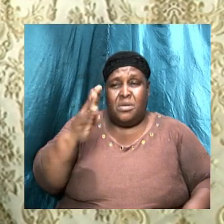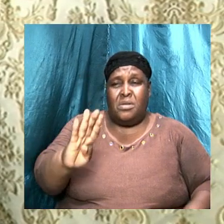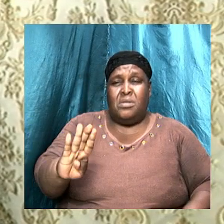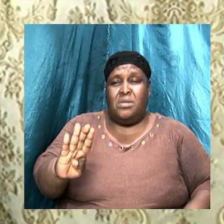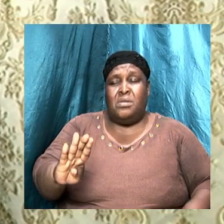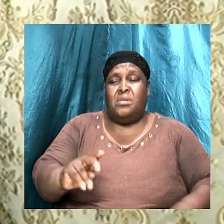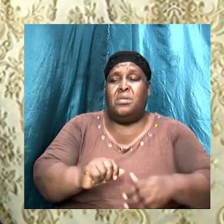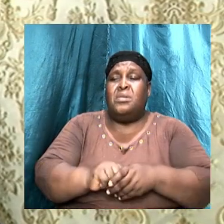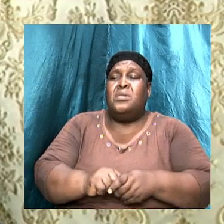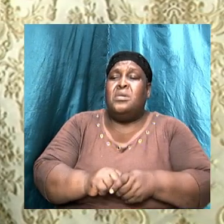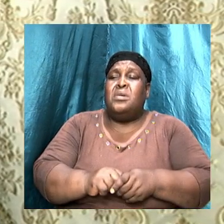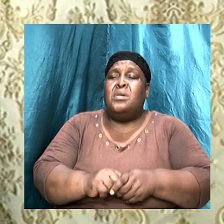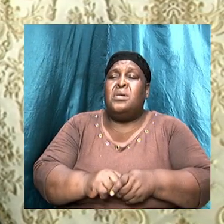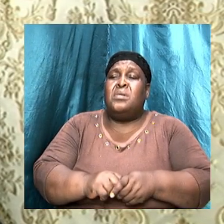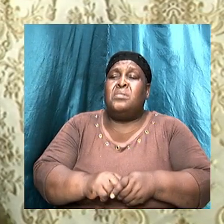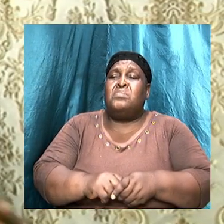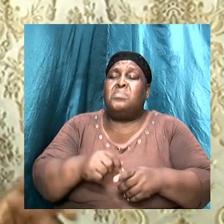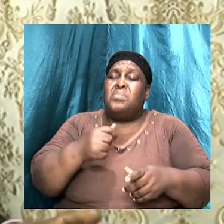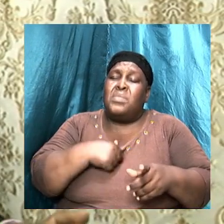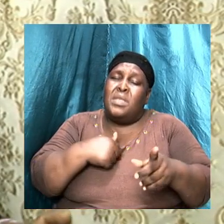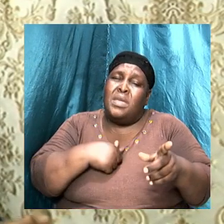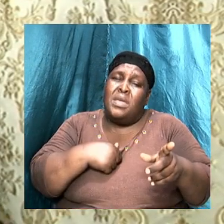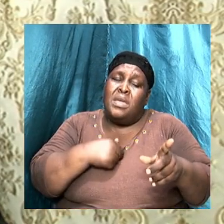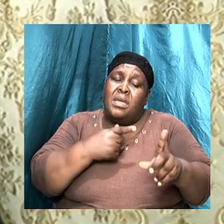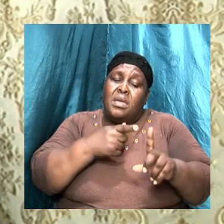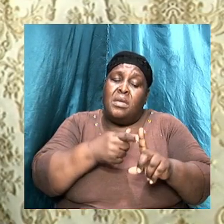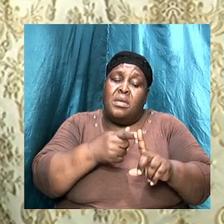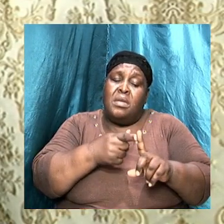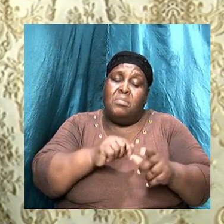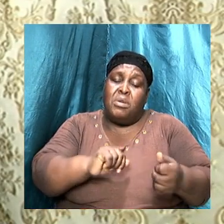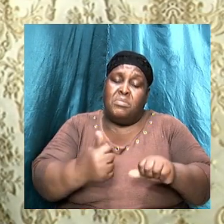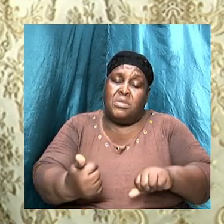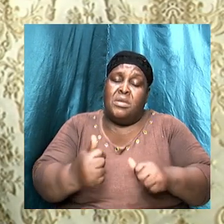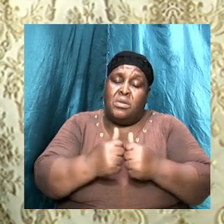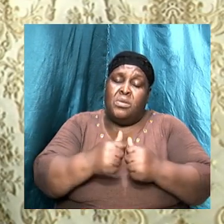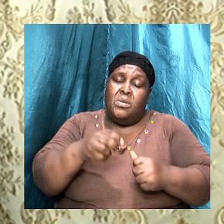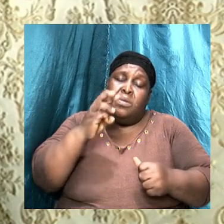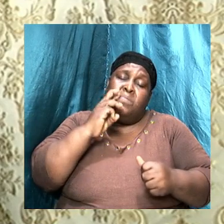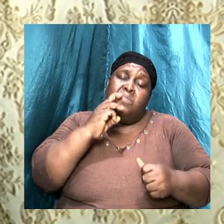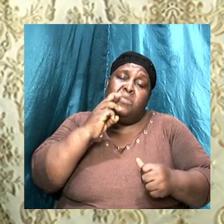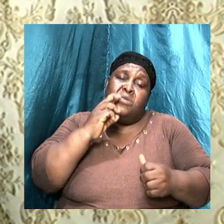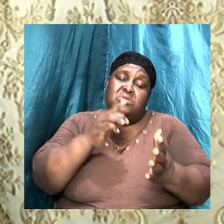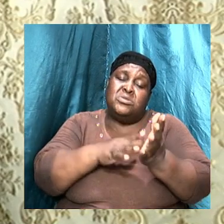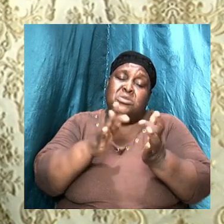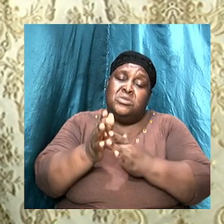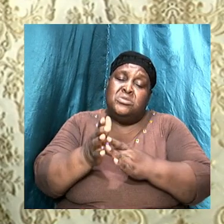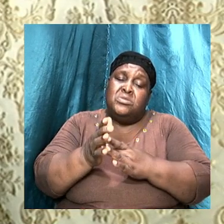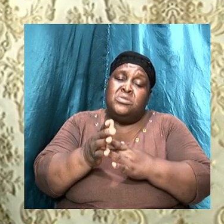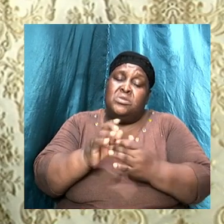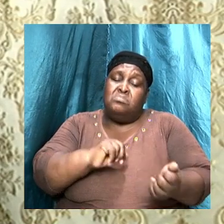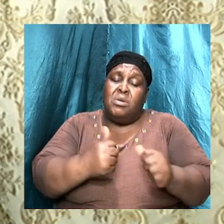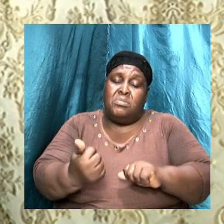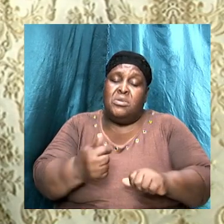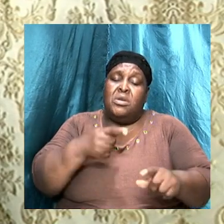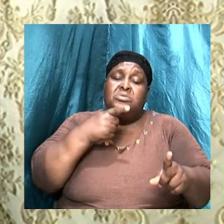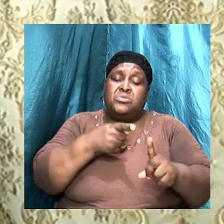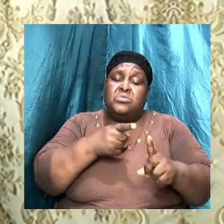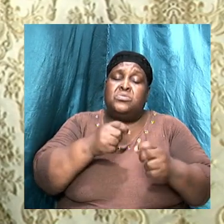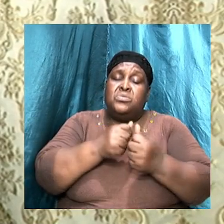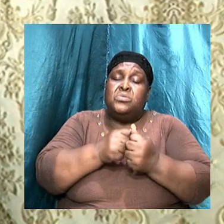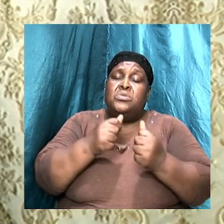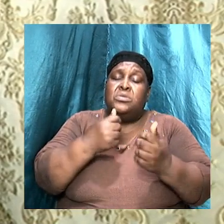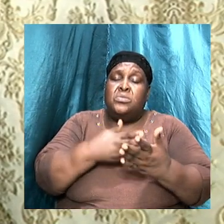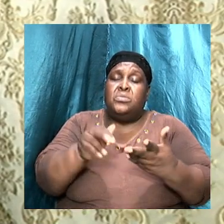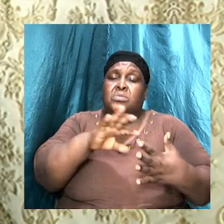verses 8, he said that, I baptize you with water, but he will baptize you with the Holy Spirit. Luke